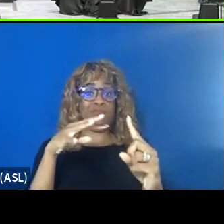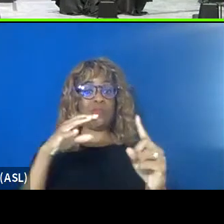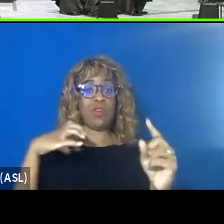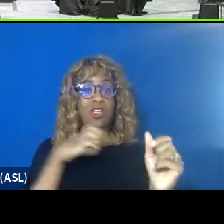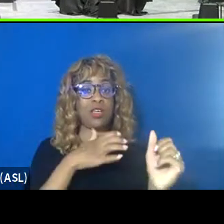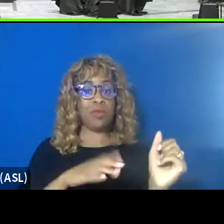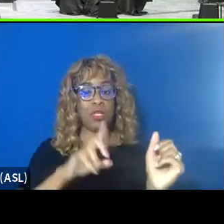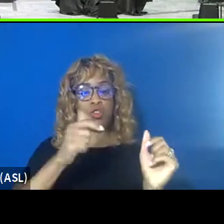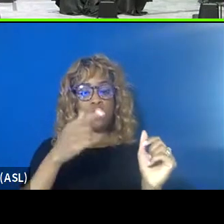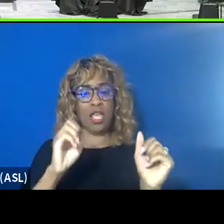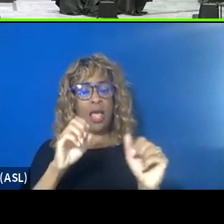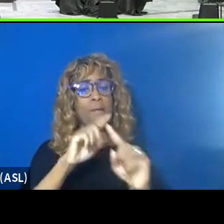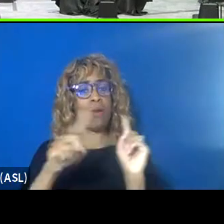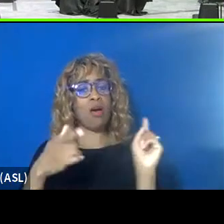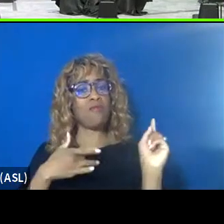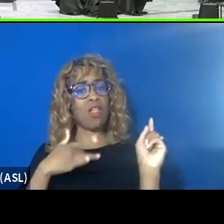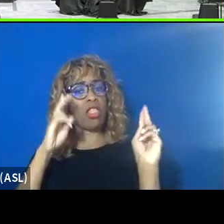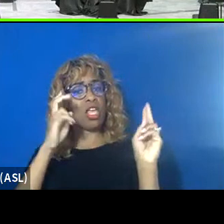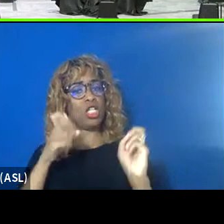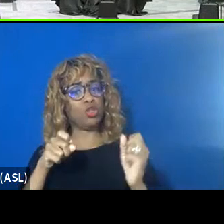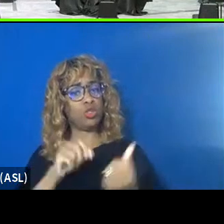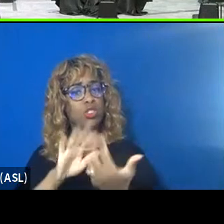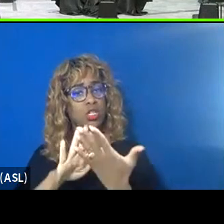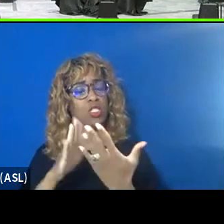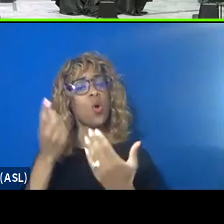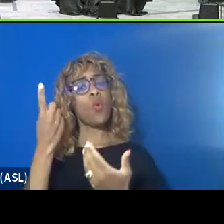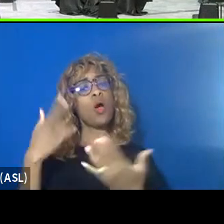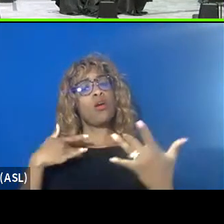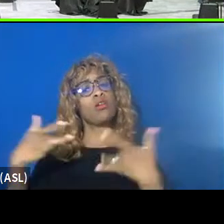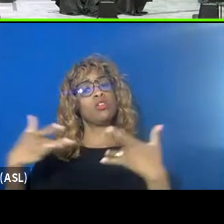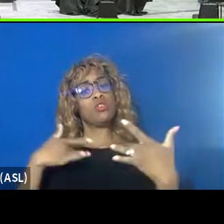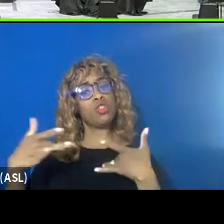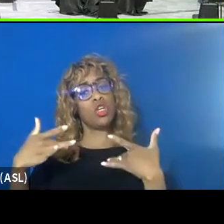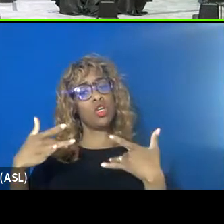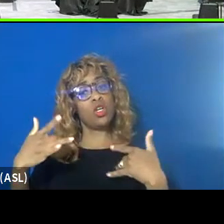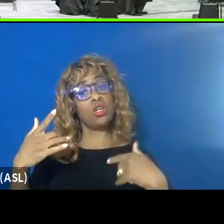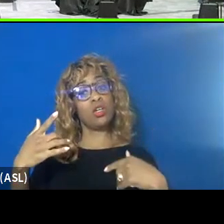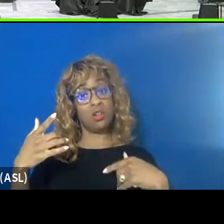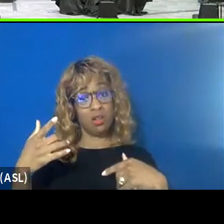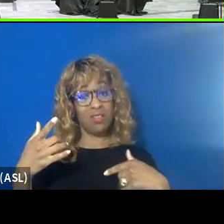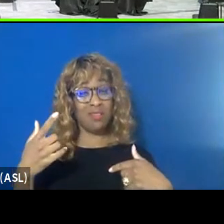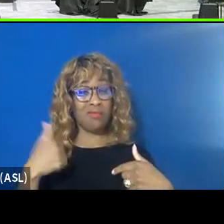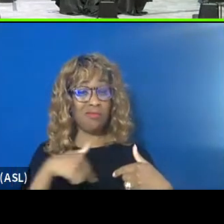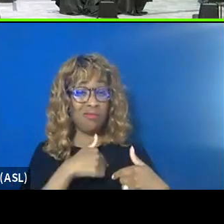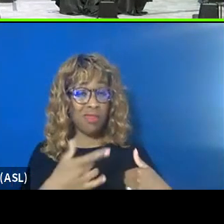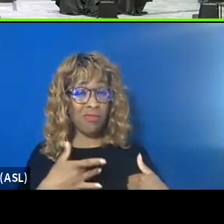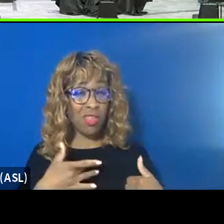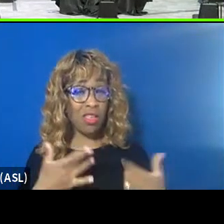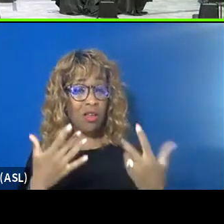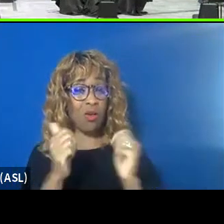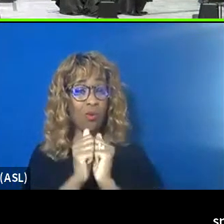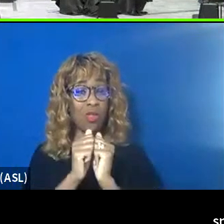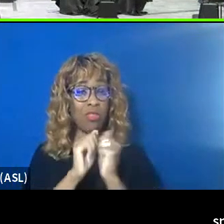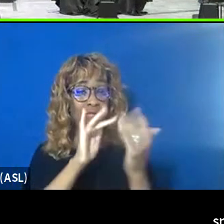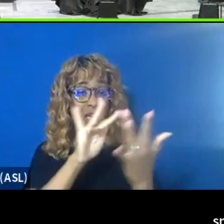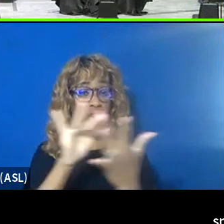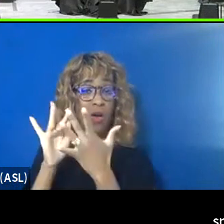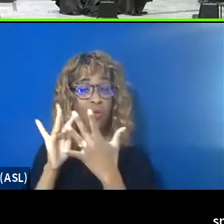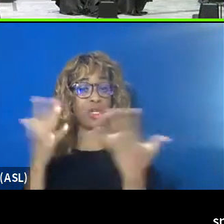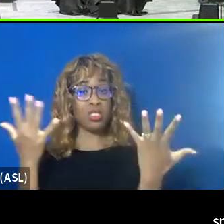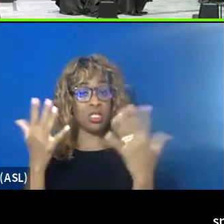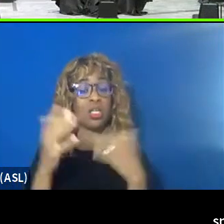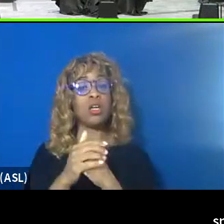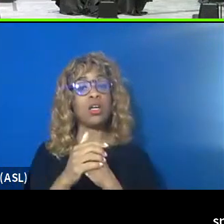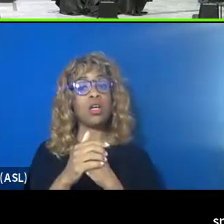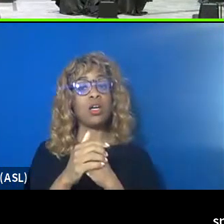feel this issue needs to be addressed. And I think one of the primary concerns that the commissioners are having with this outreach is